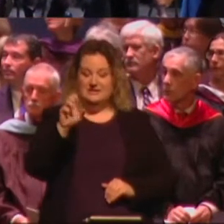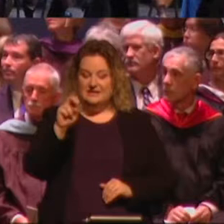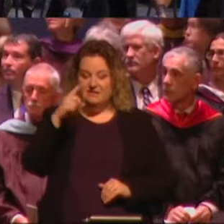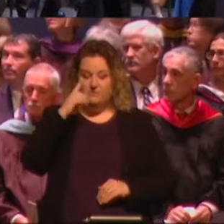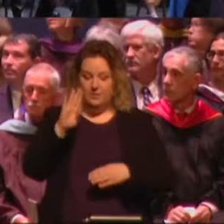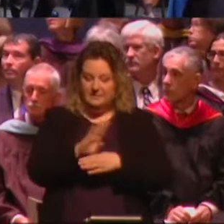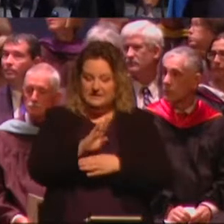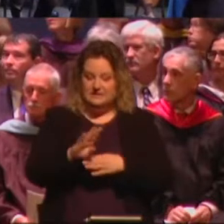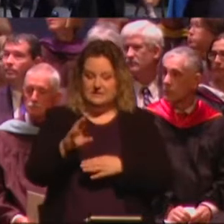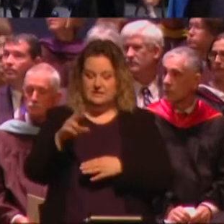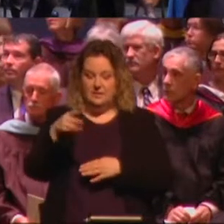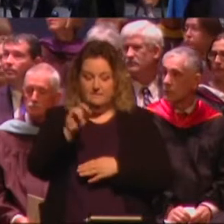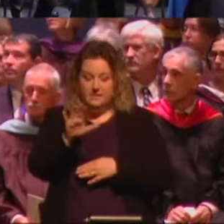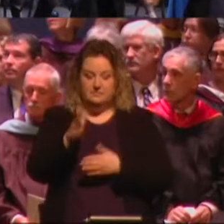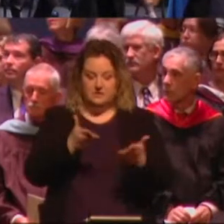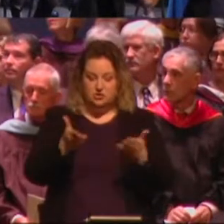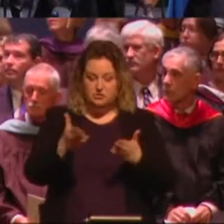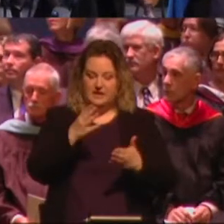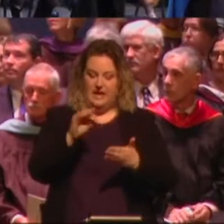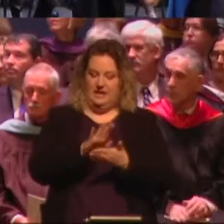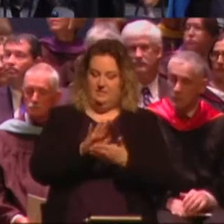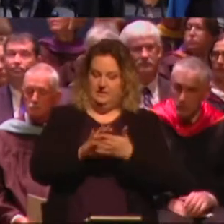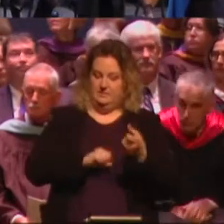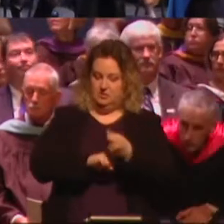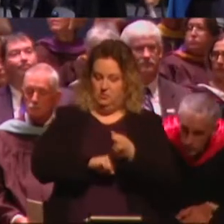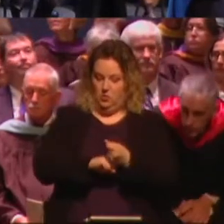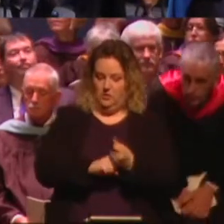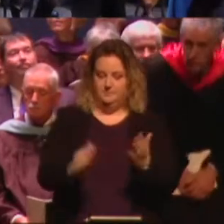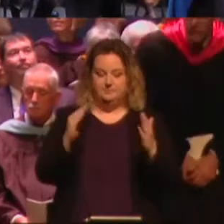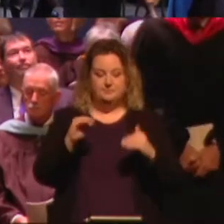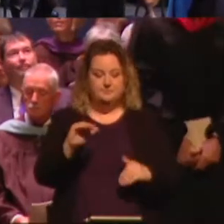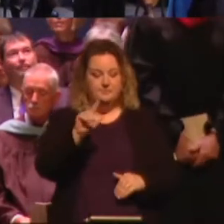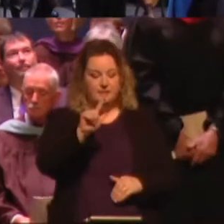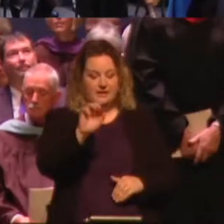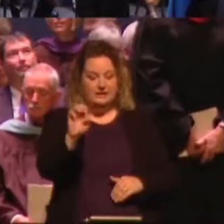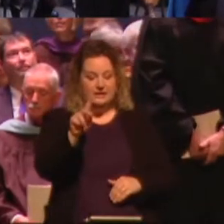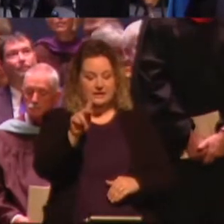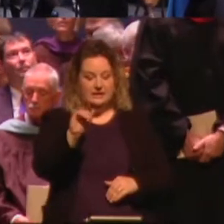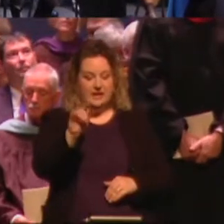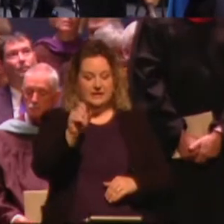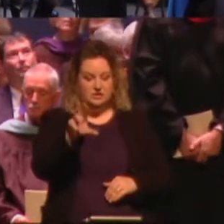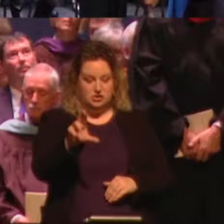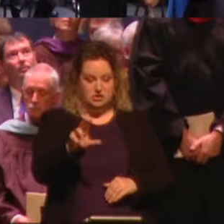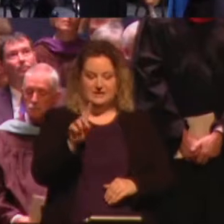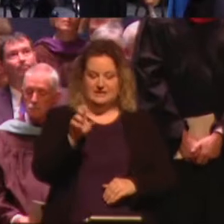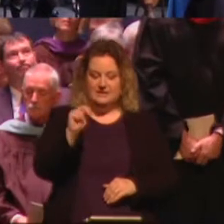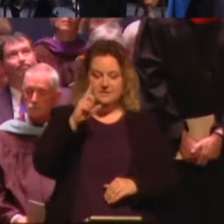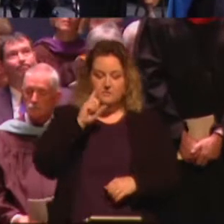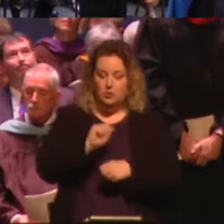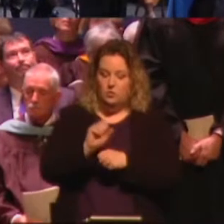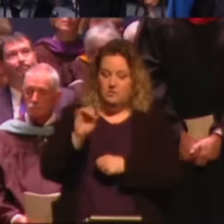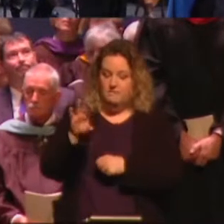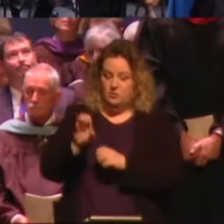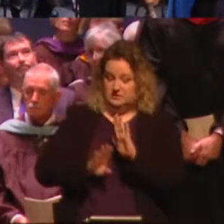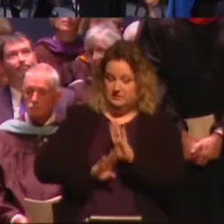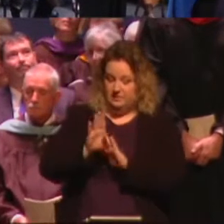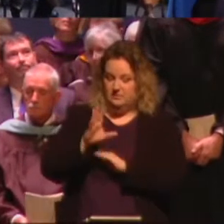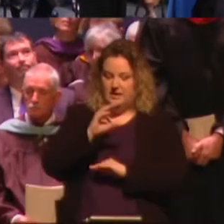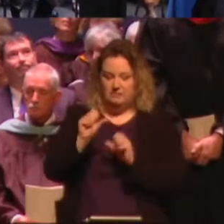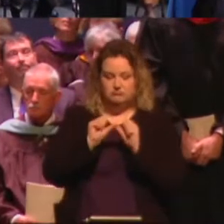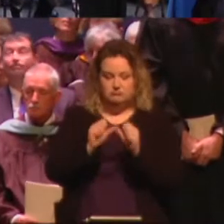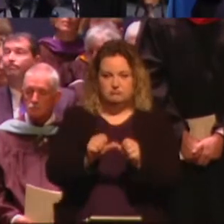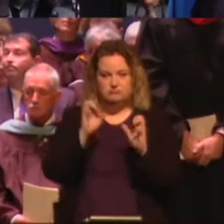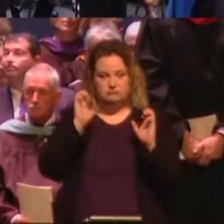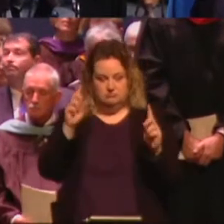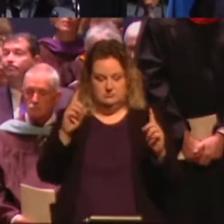Support. Mr. Lee Kaiser, Dean of Workforce Development and Continuing Education. Ms. Susan